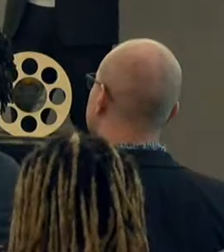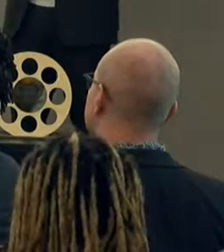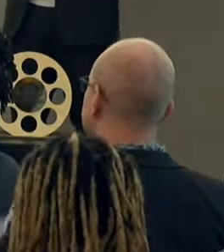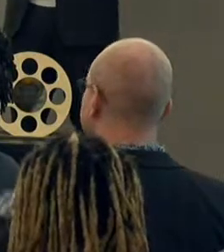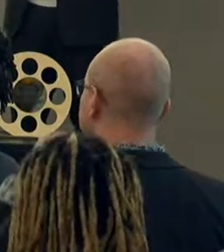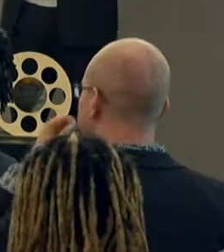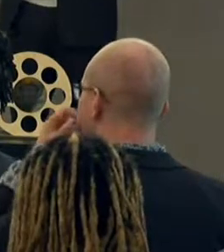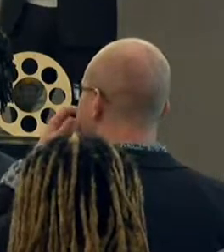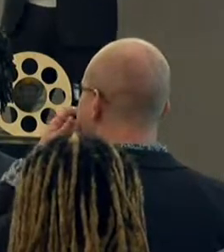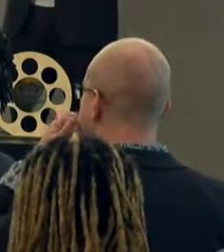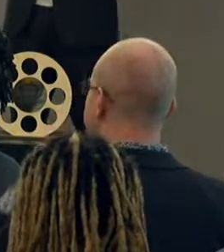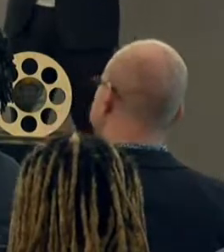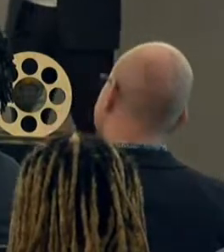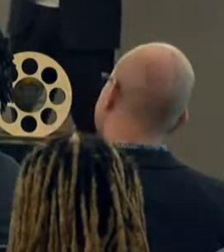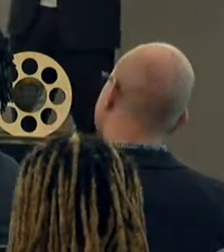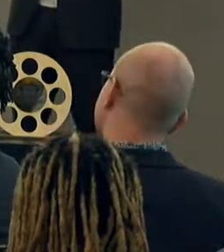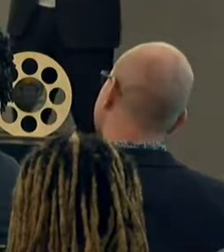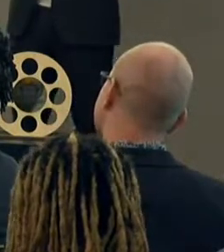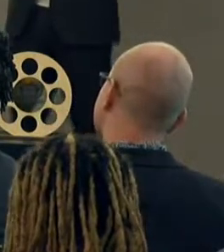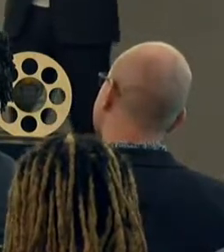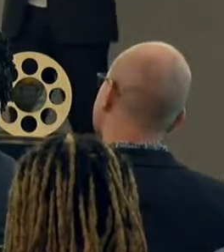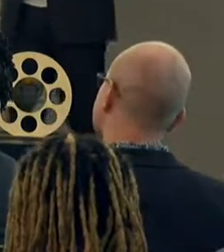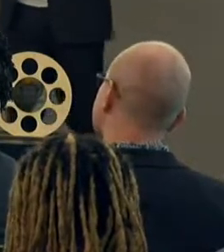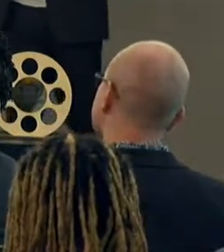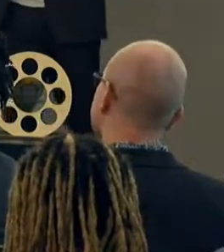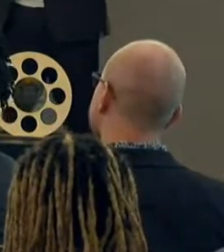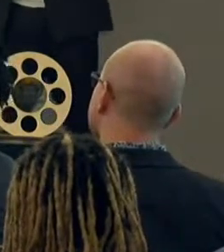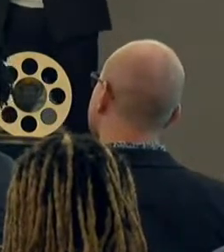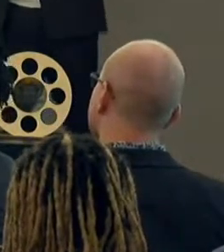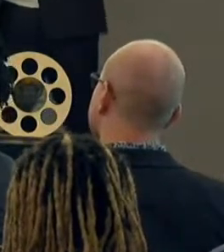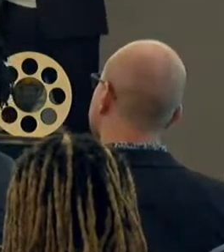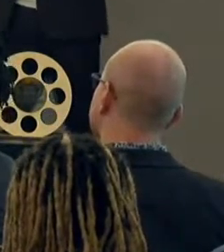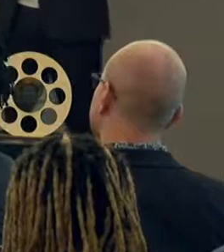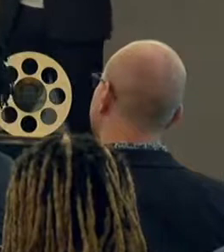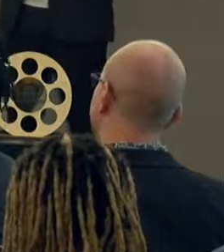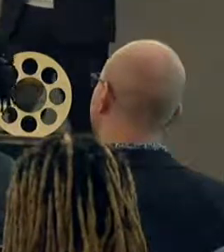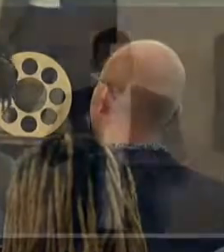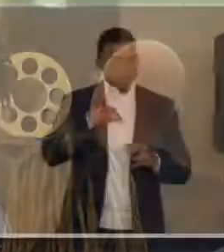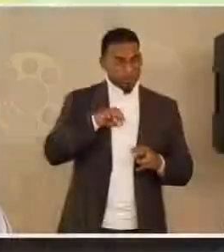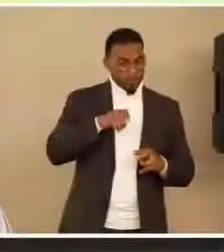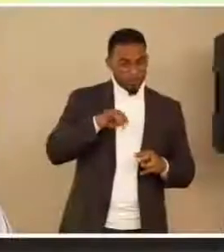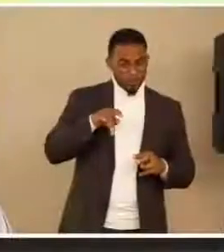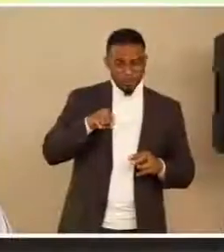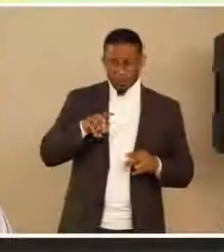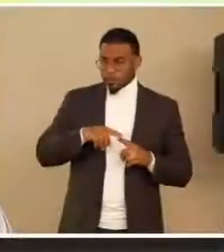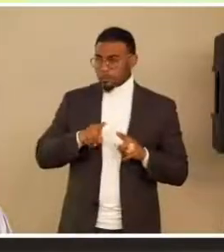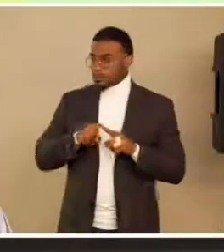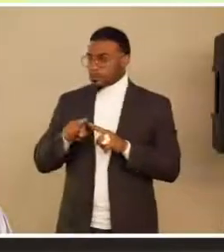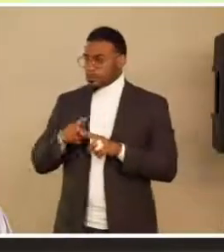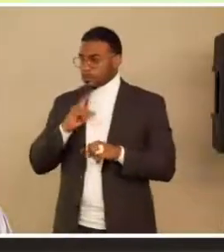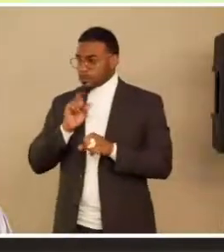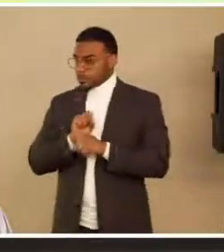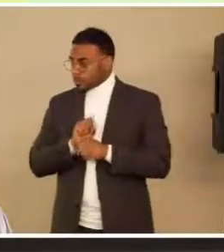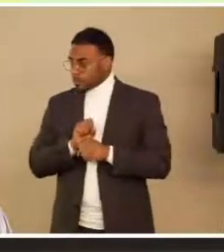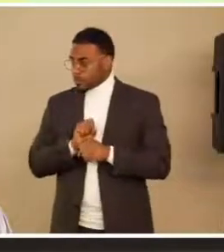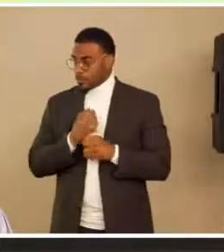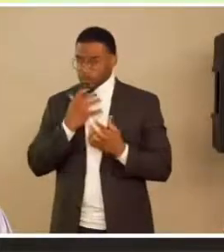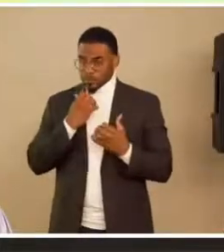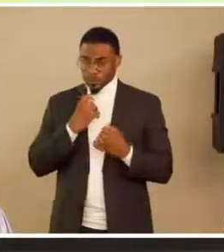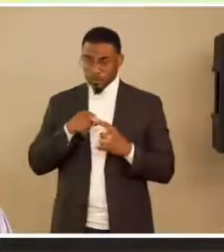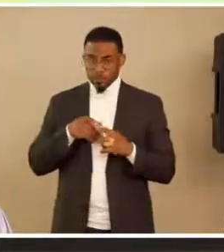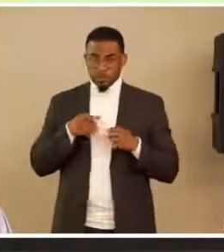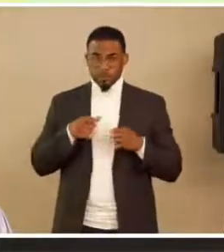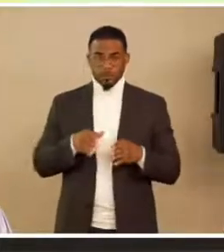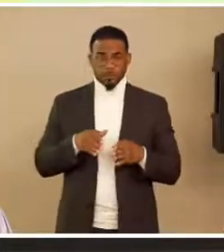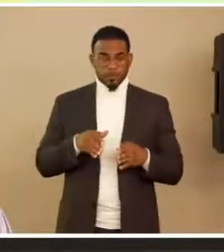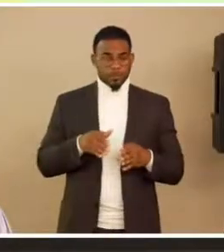my knowledge, my work, the work of my father, we go back to whether it be a Josephine Baker, but also we're really passionate about